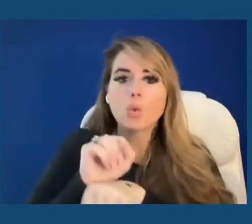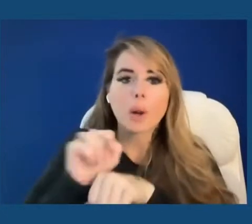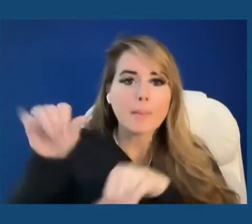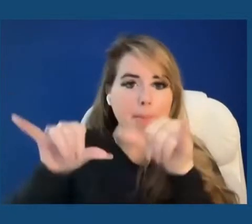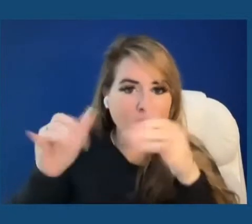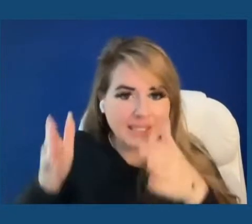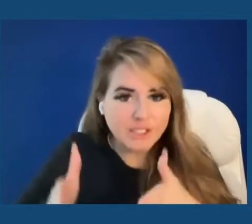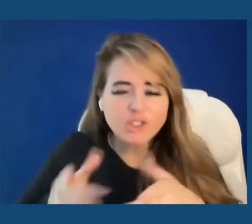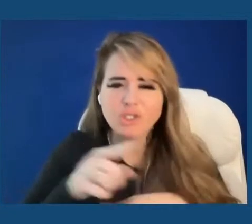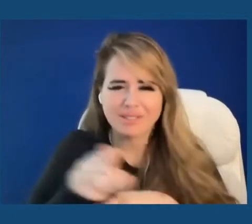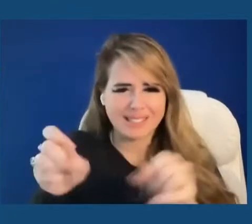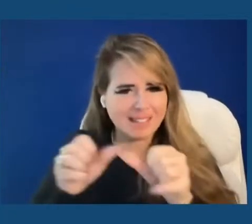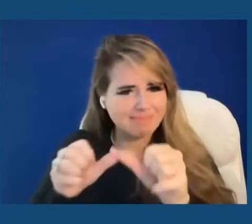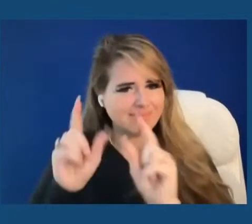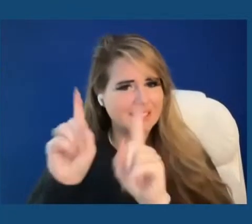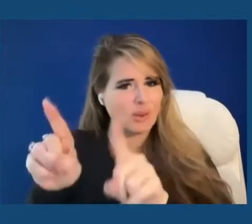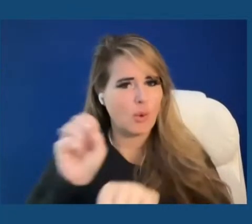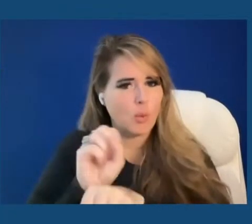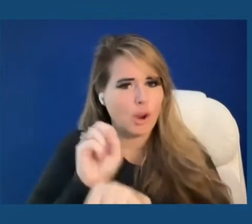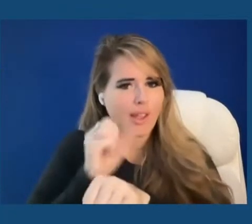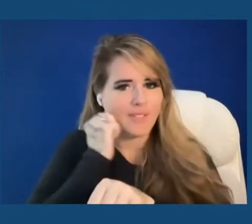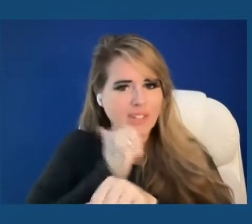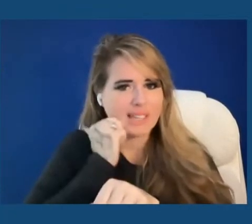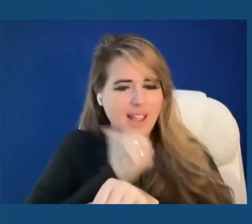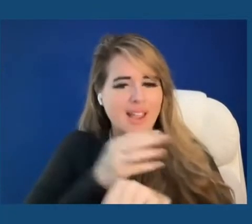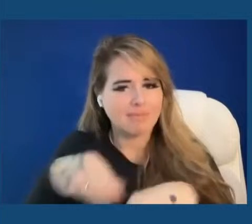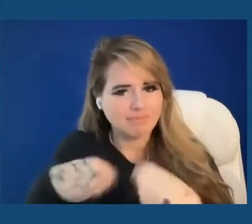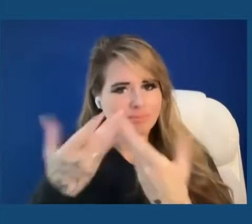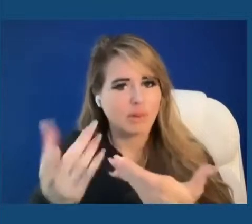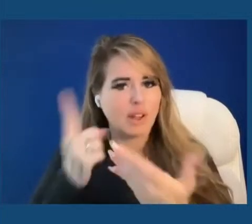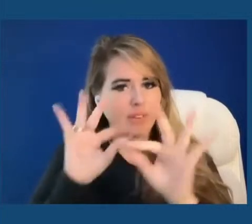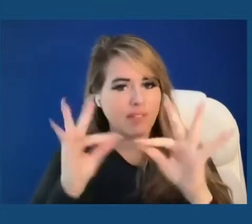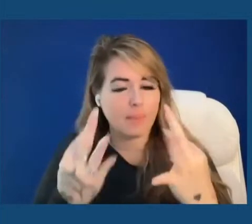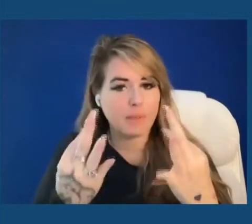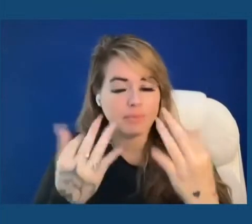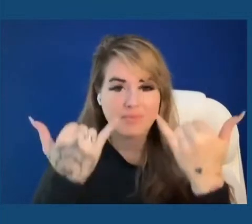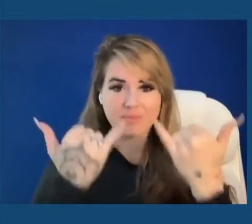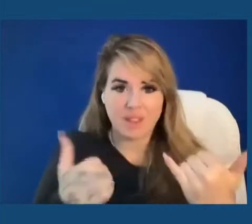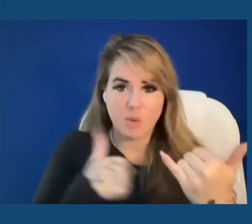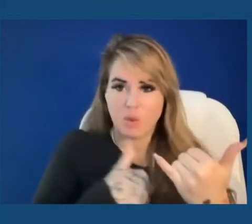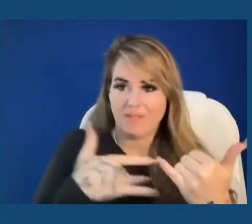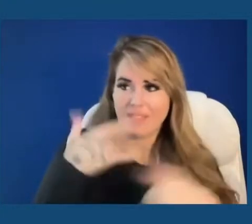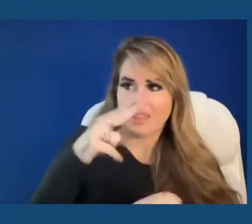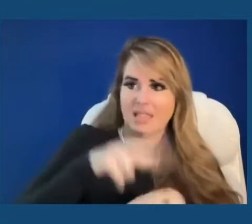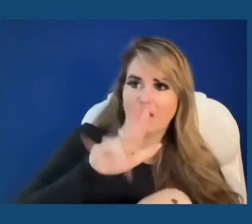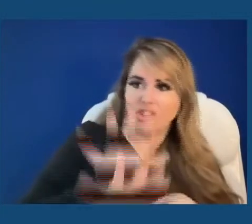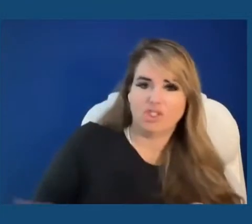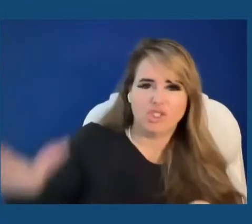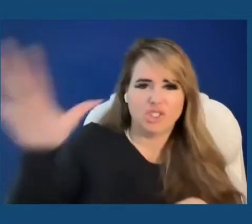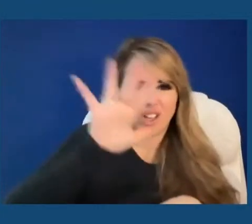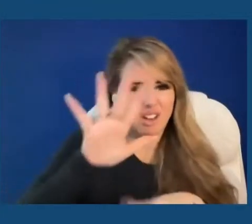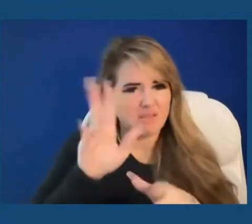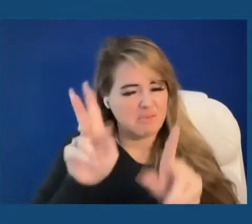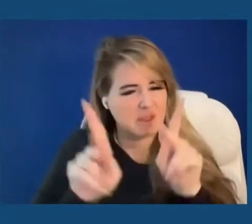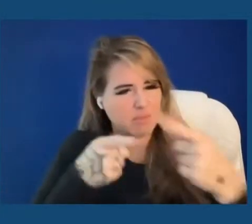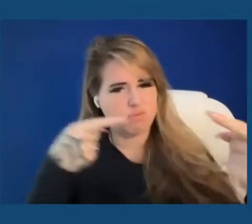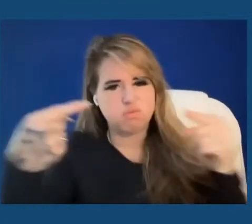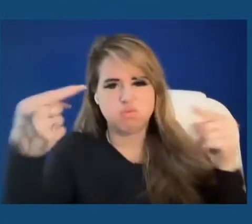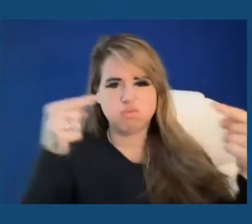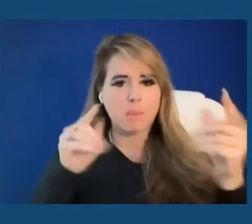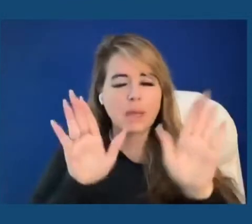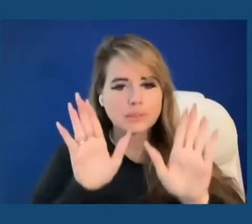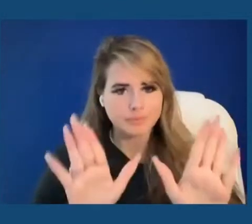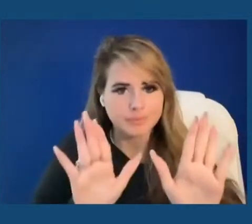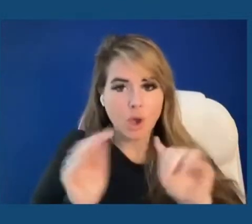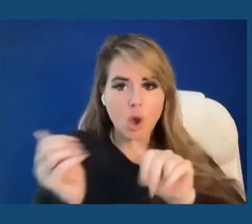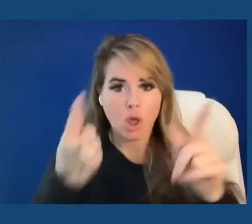day and put food on the table. At a time of deep division nationally, we can all agree that protecting our natural resources in